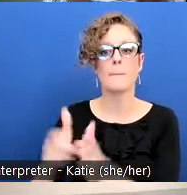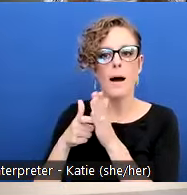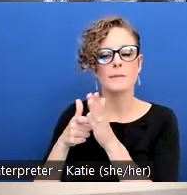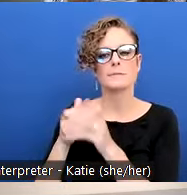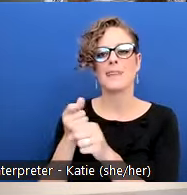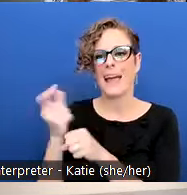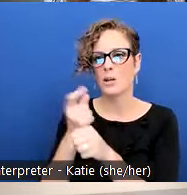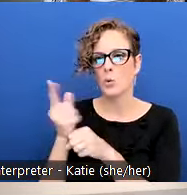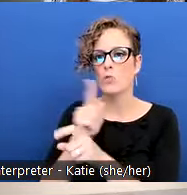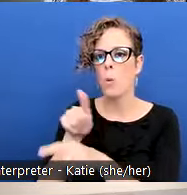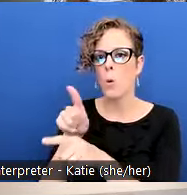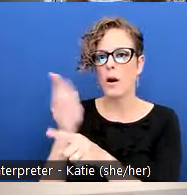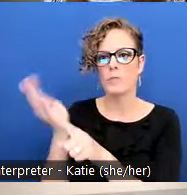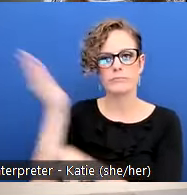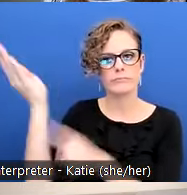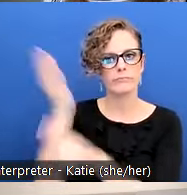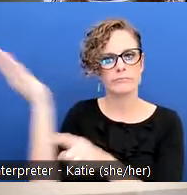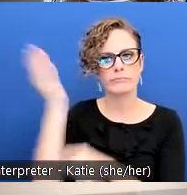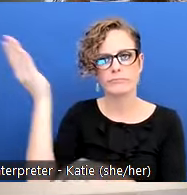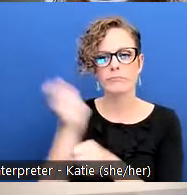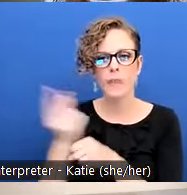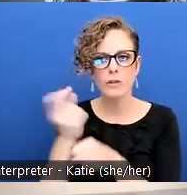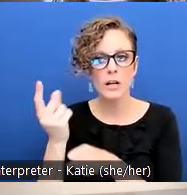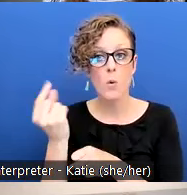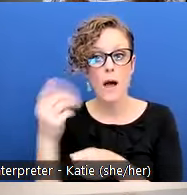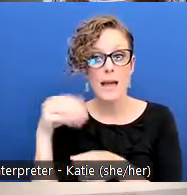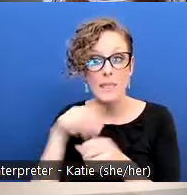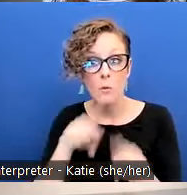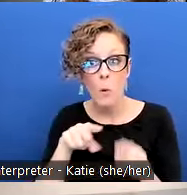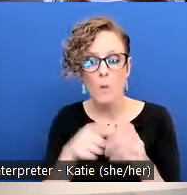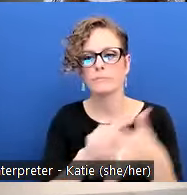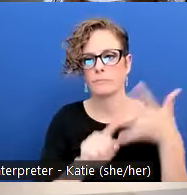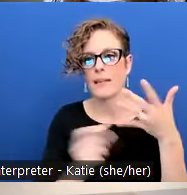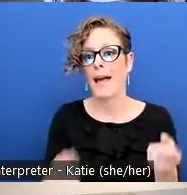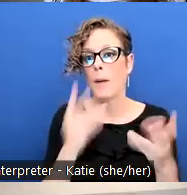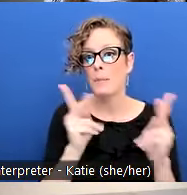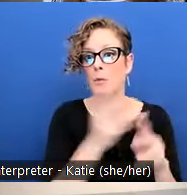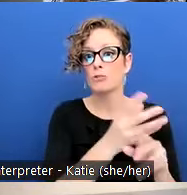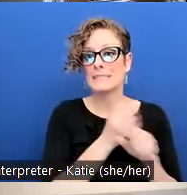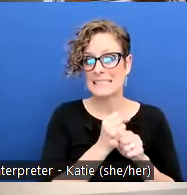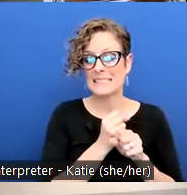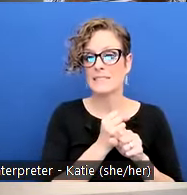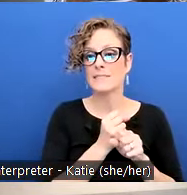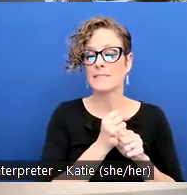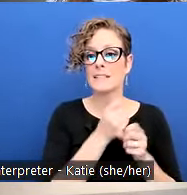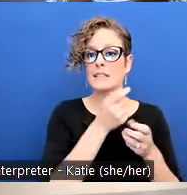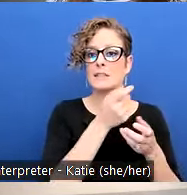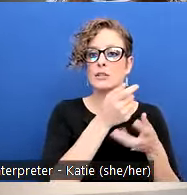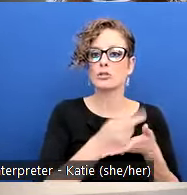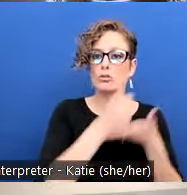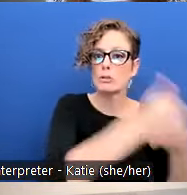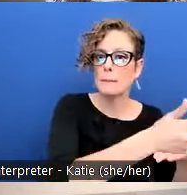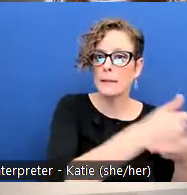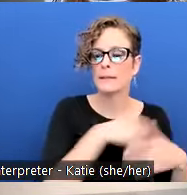outline a variety of things that need to be in that report, such as how many people received treatment in the previous year, how many successfully completed